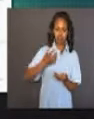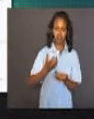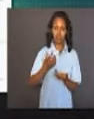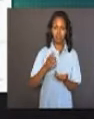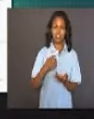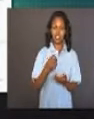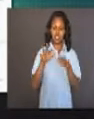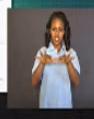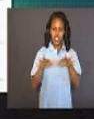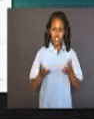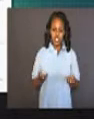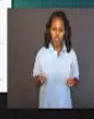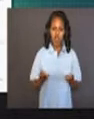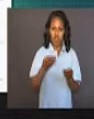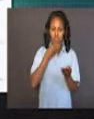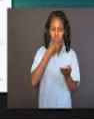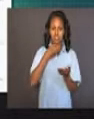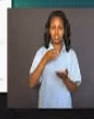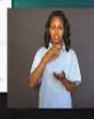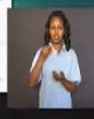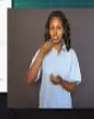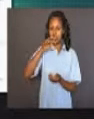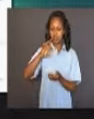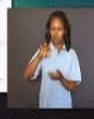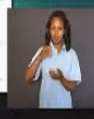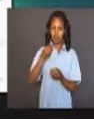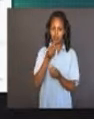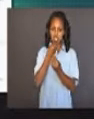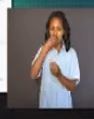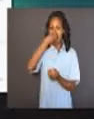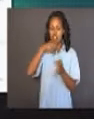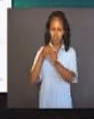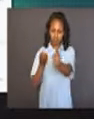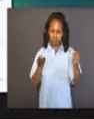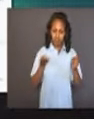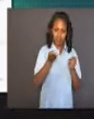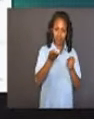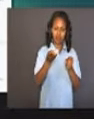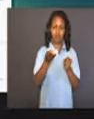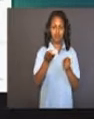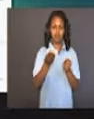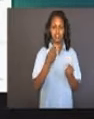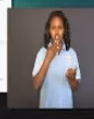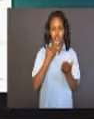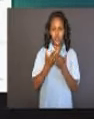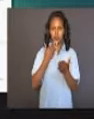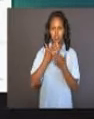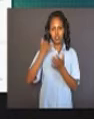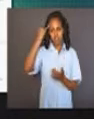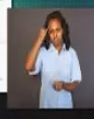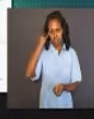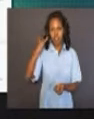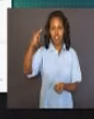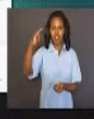stoves, and microwave ovens are all excellent